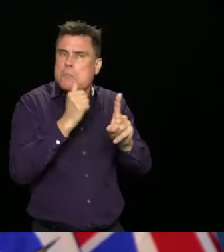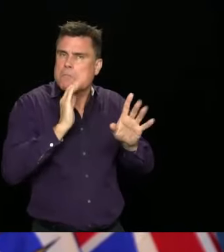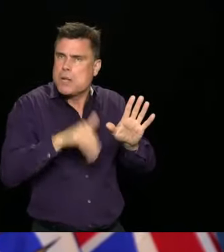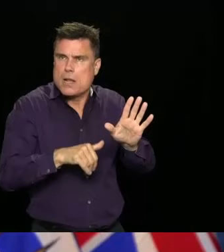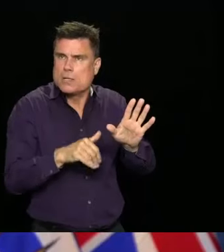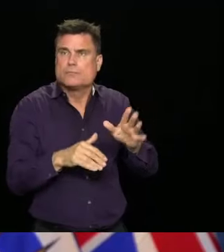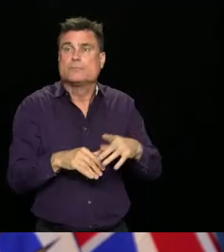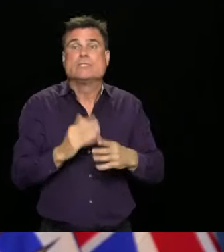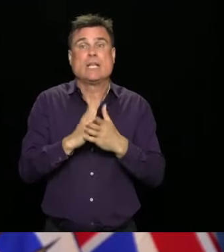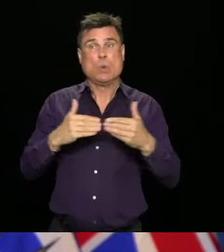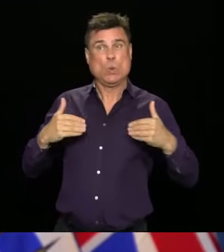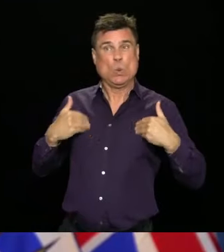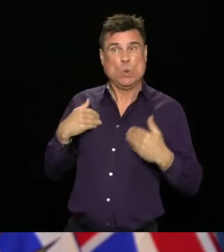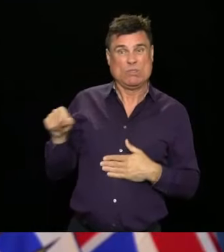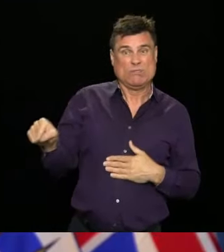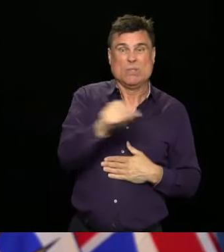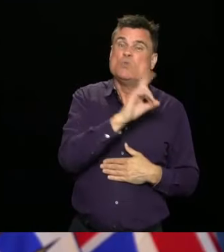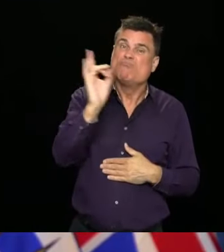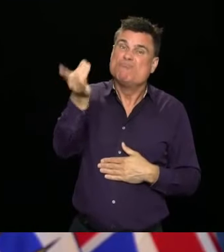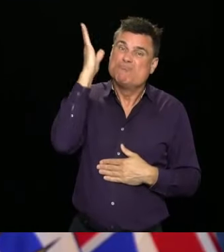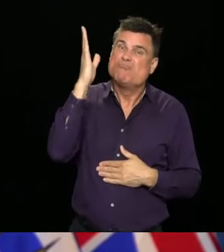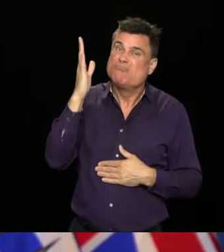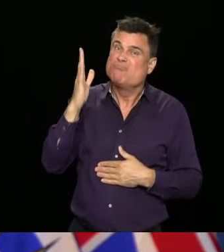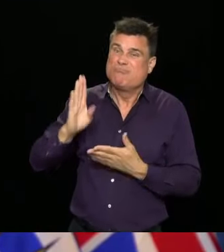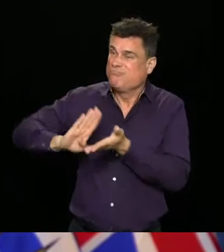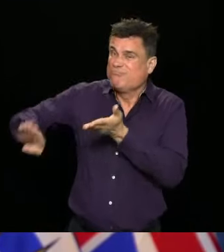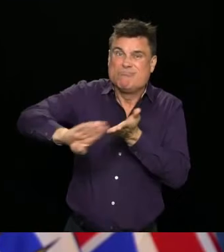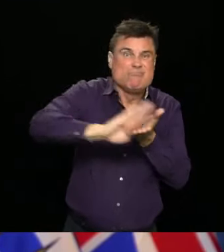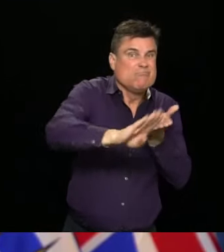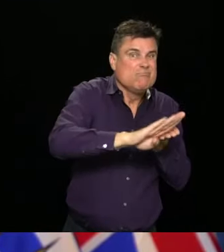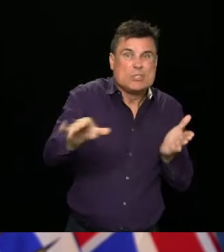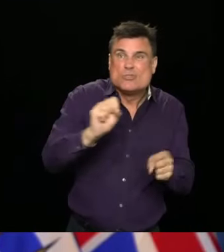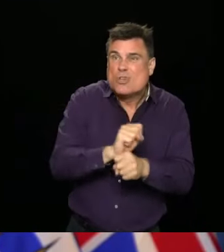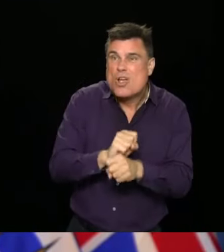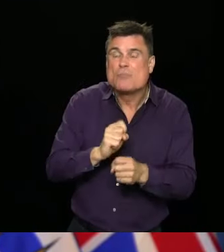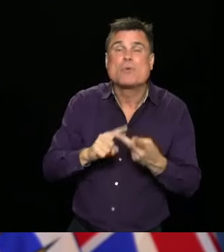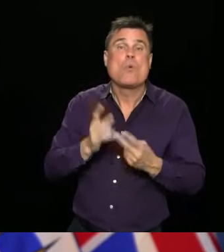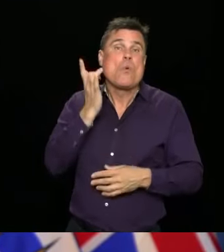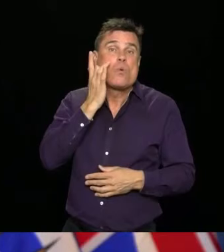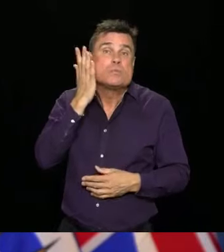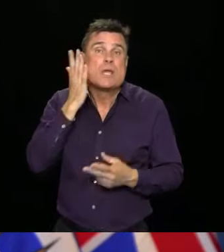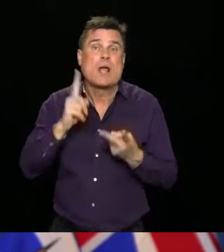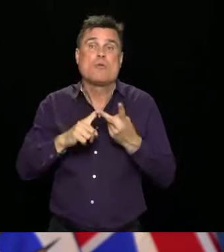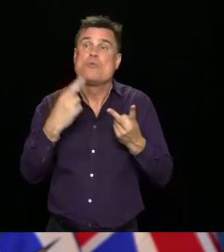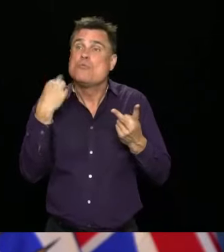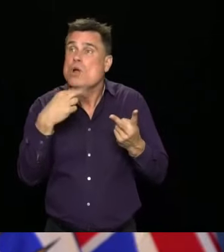seeing the hospitality industries, the retail sector really hit. And so I think that'll need to be part of our